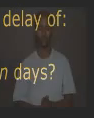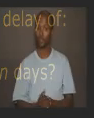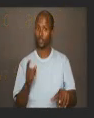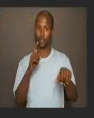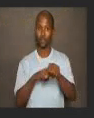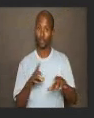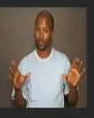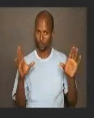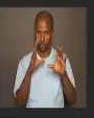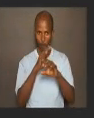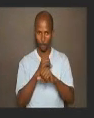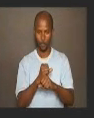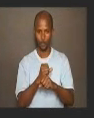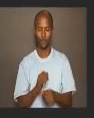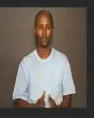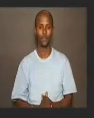Time's up.